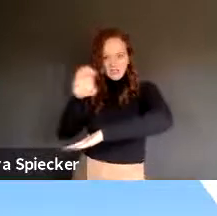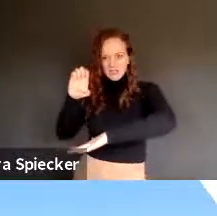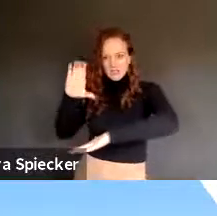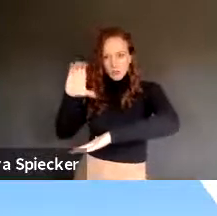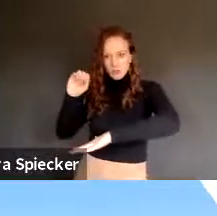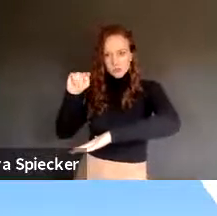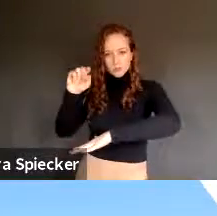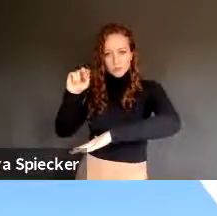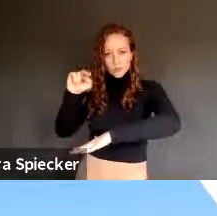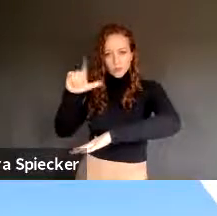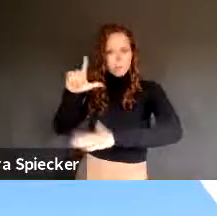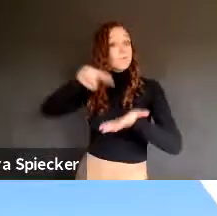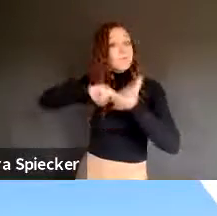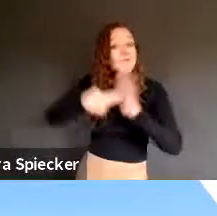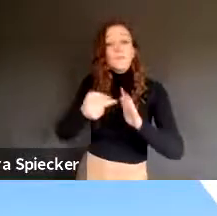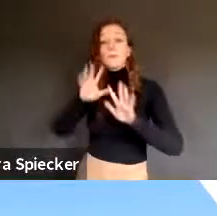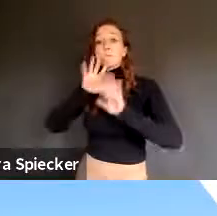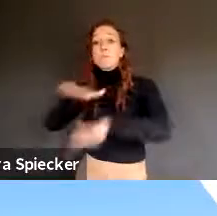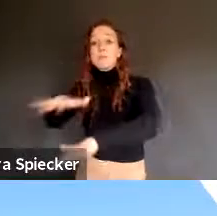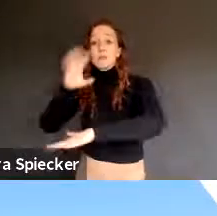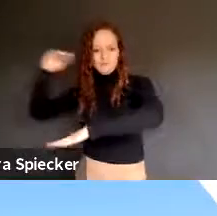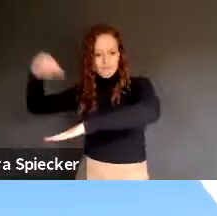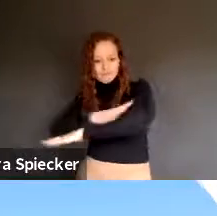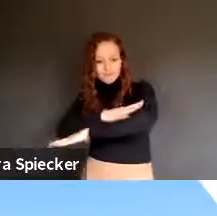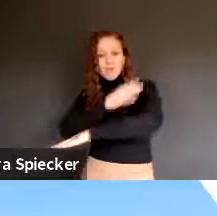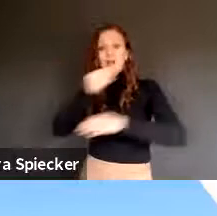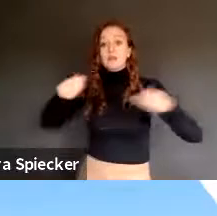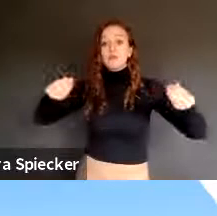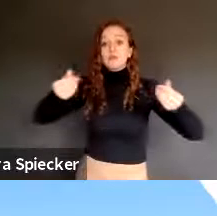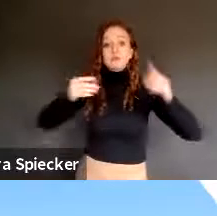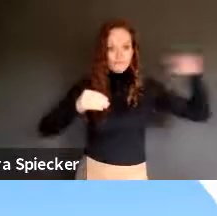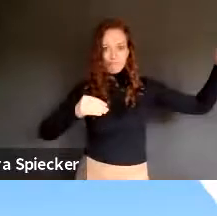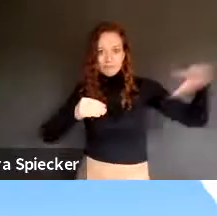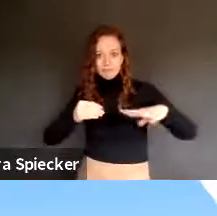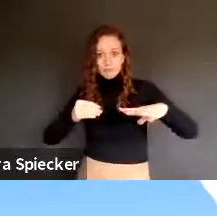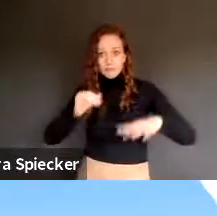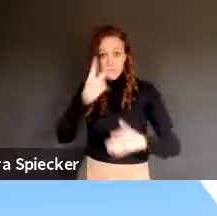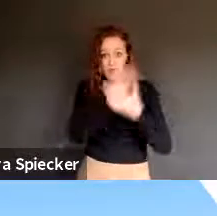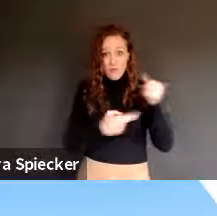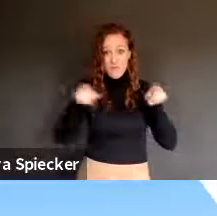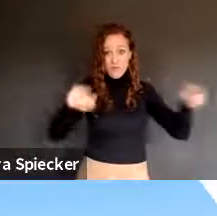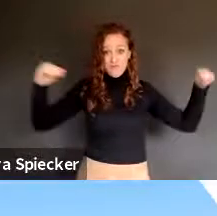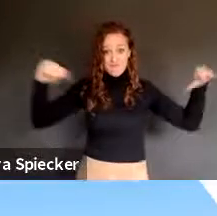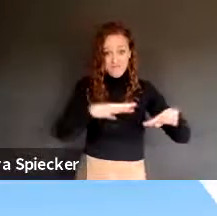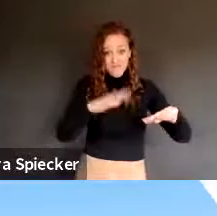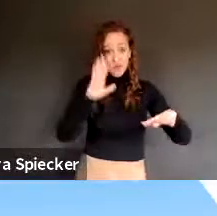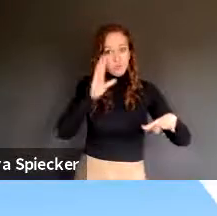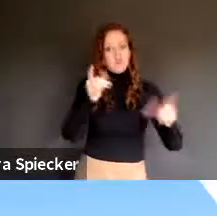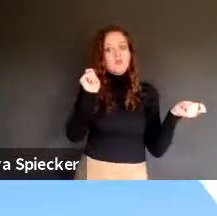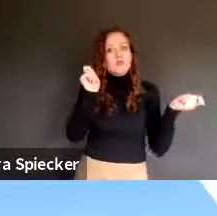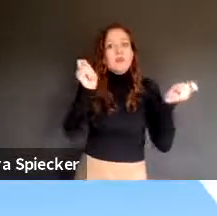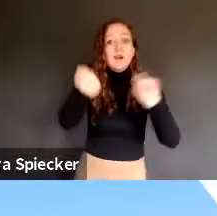much, and they should be. Intertidal macroalgae deserve more attention simply considering that their habitats are